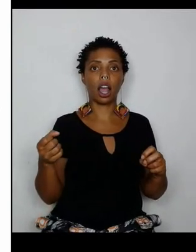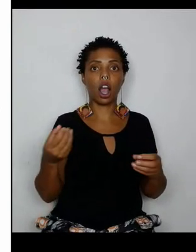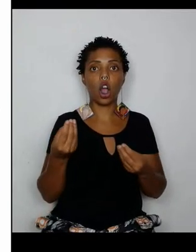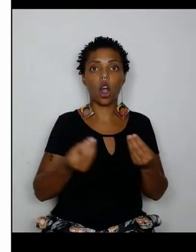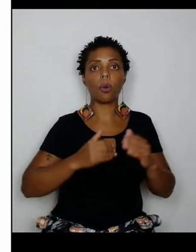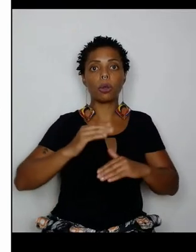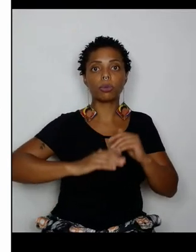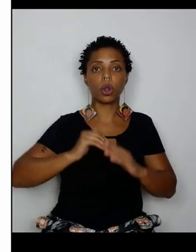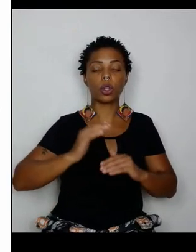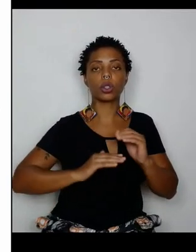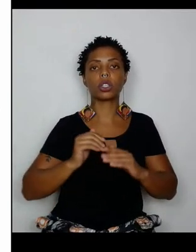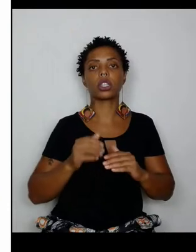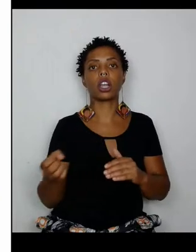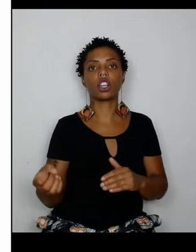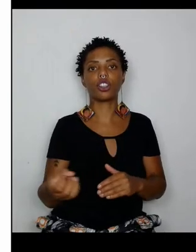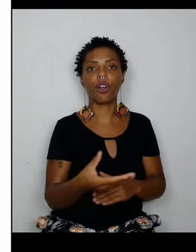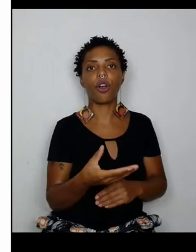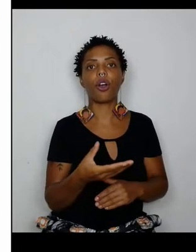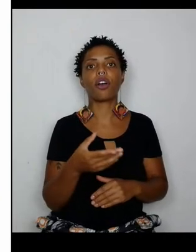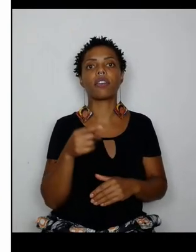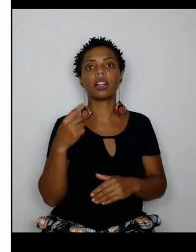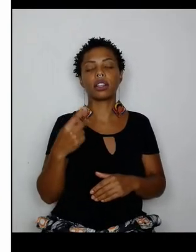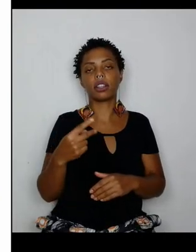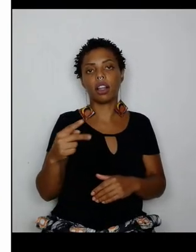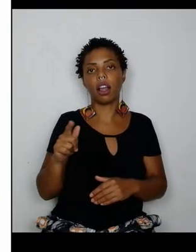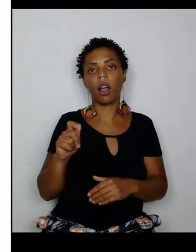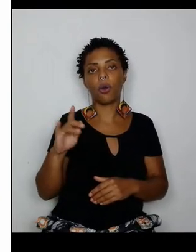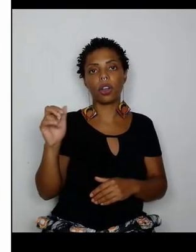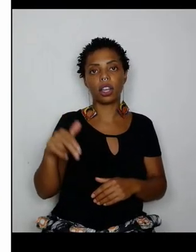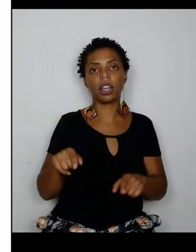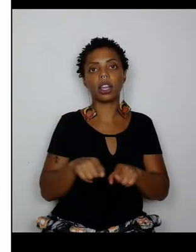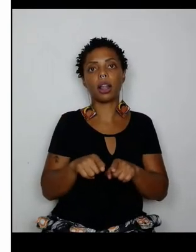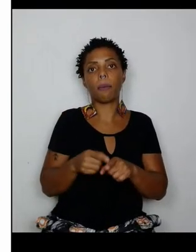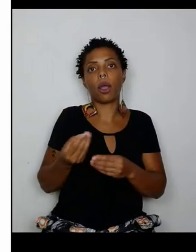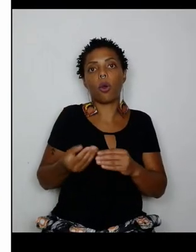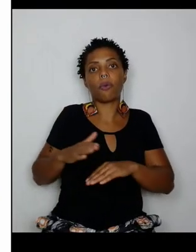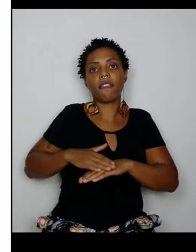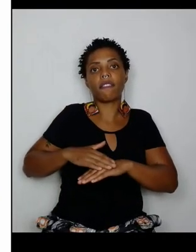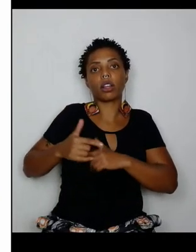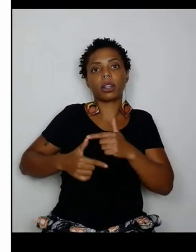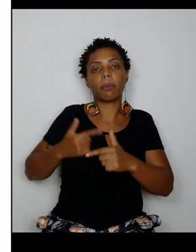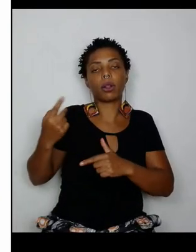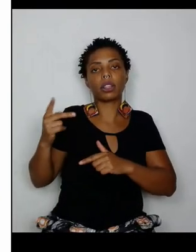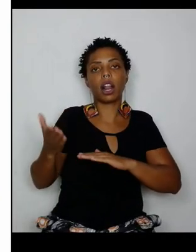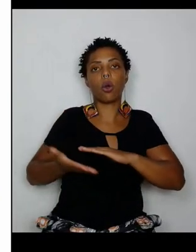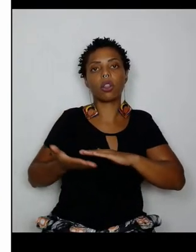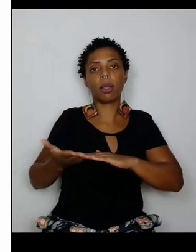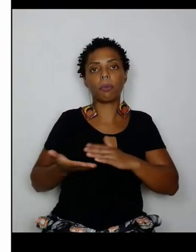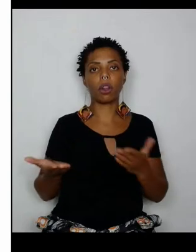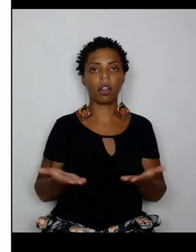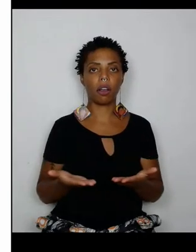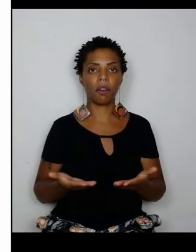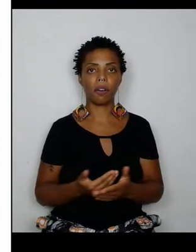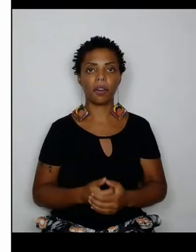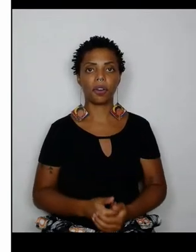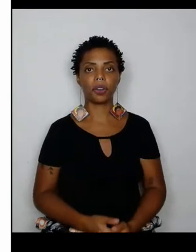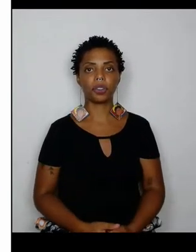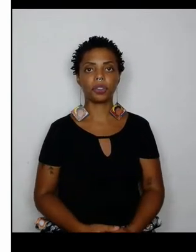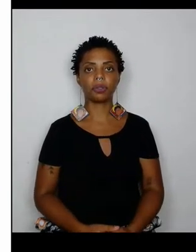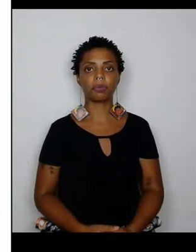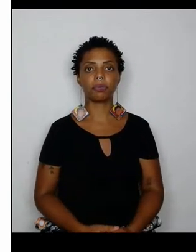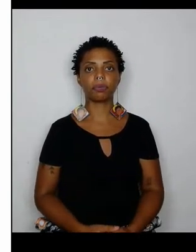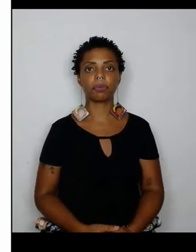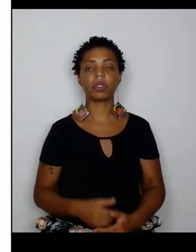contemporary circulation of his work perhaps then we might shift the conversation even further away from